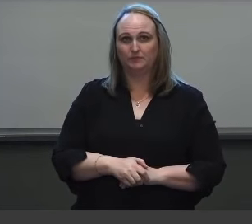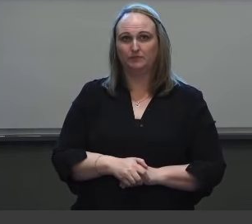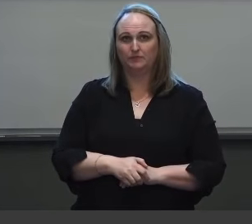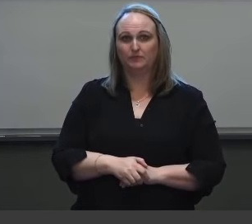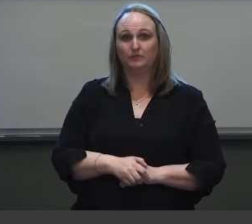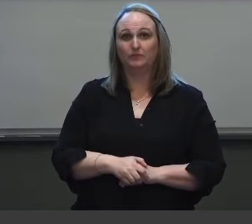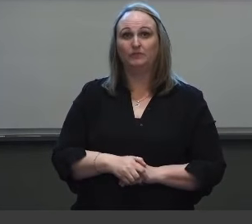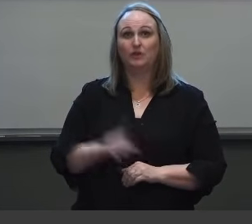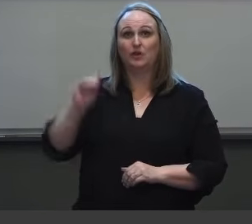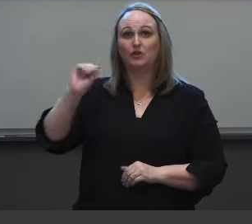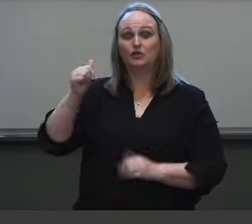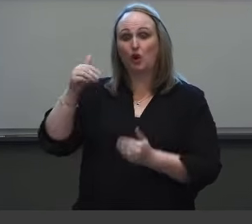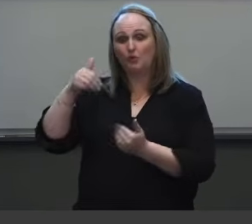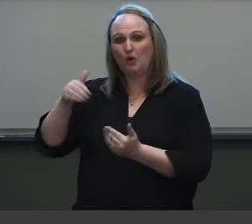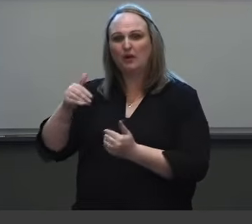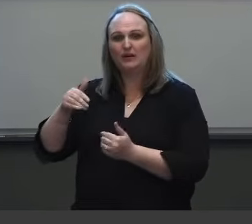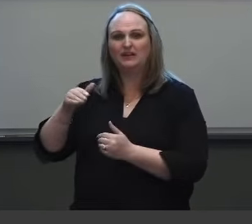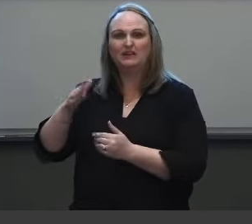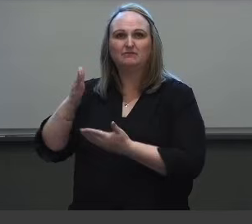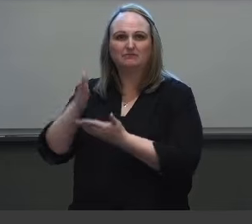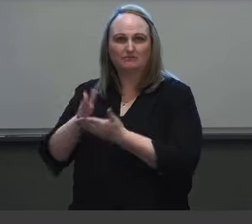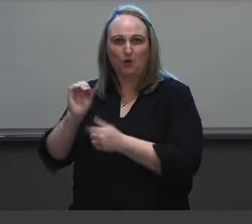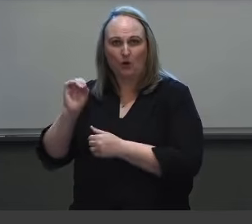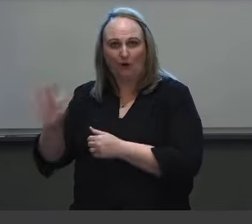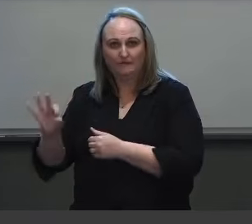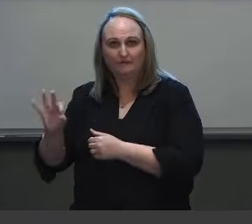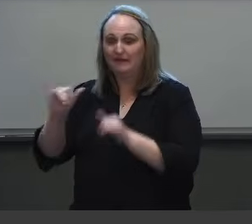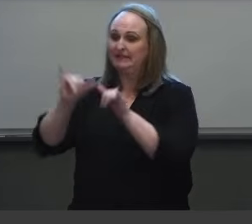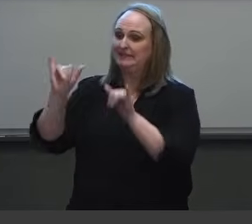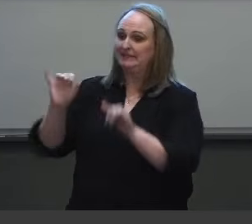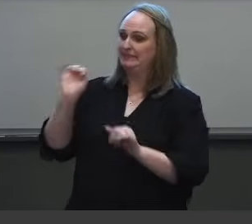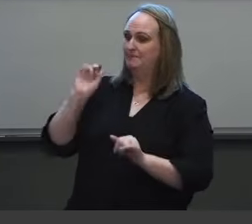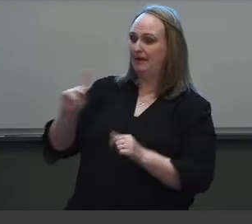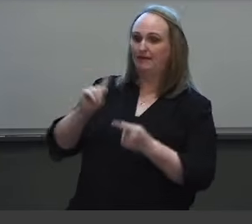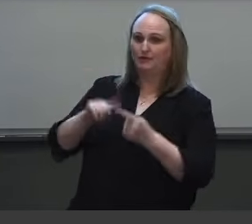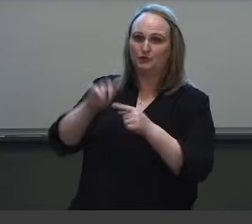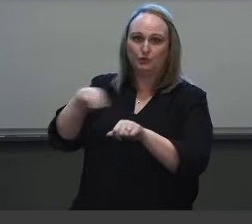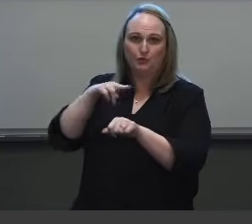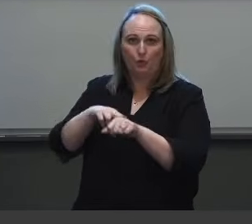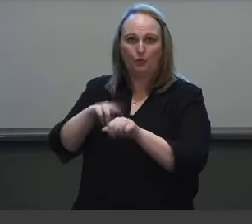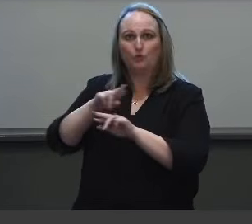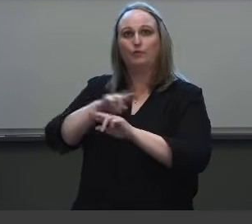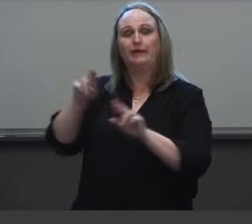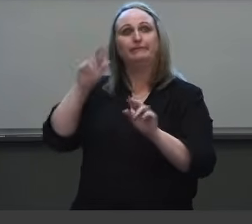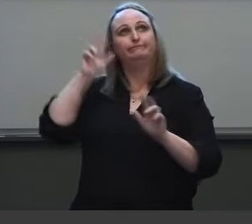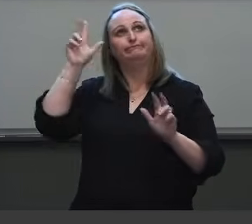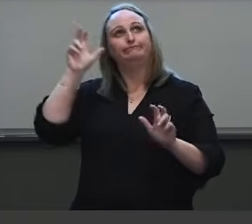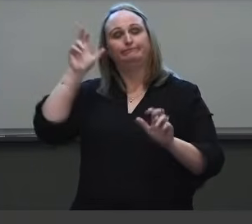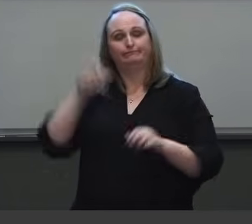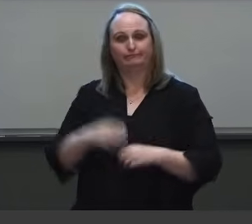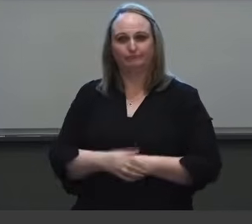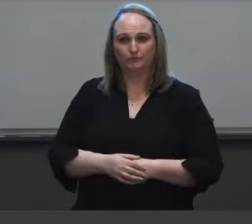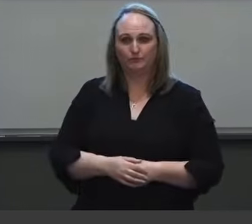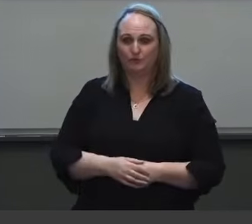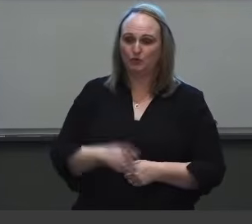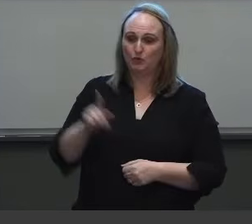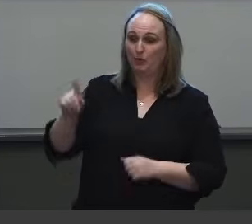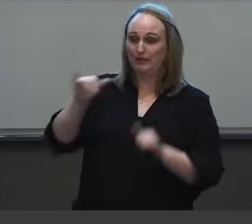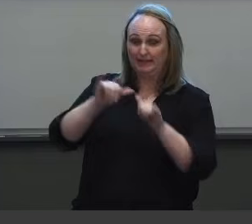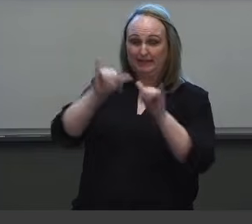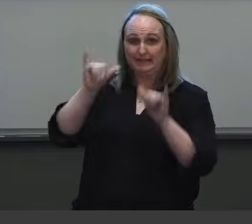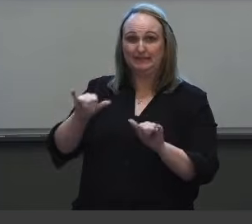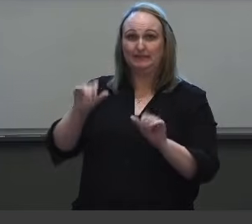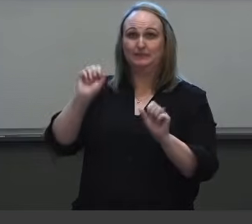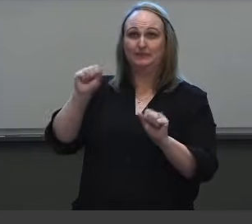barking sound, and the status of the system will be back to normal. As you saw, the system is able to detect the